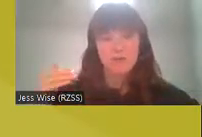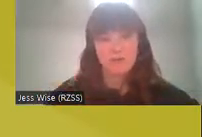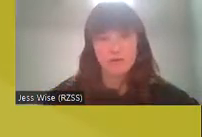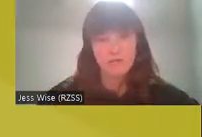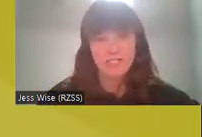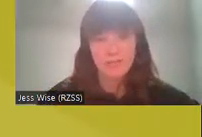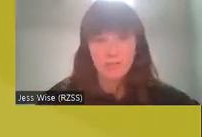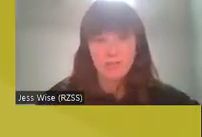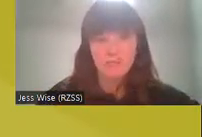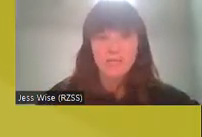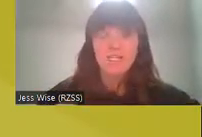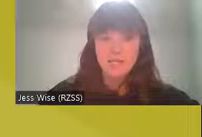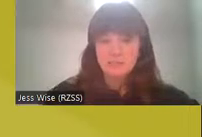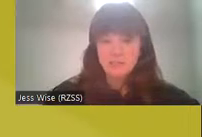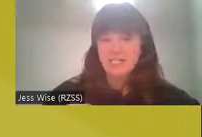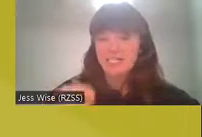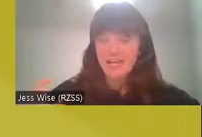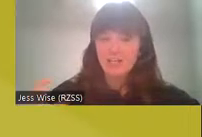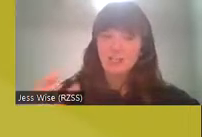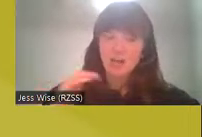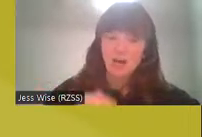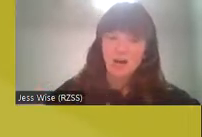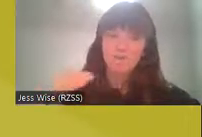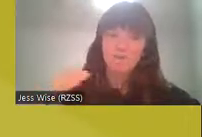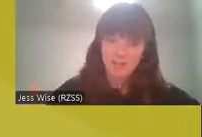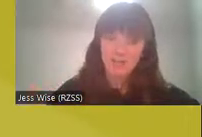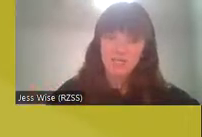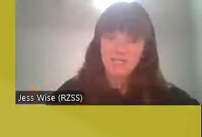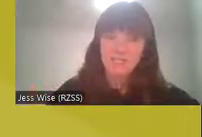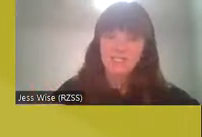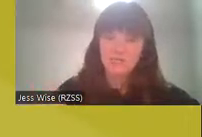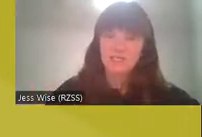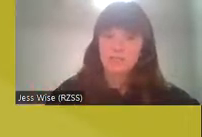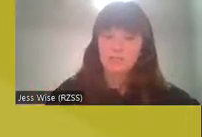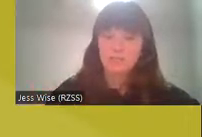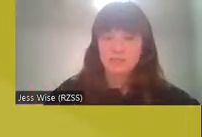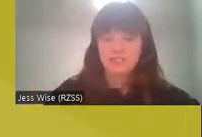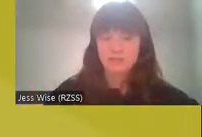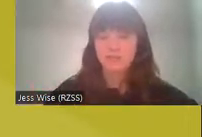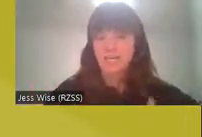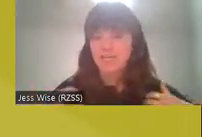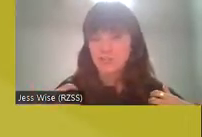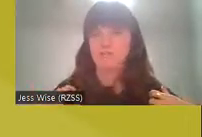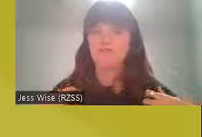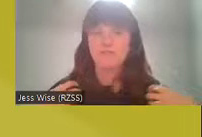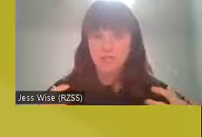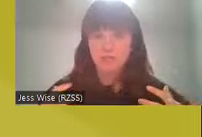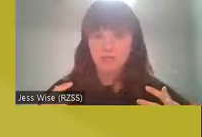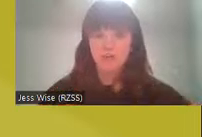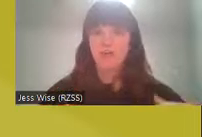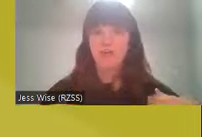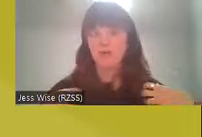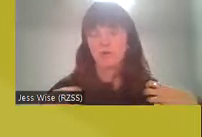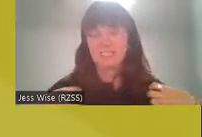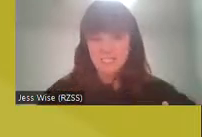follow through on plans promptly. Demonstrating action after an update is really important, because there's often that initial sort of fear